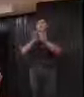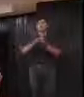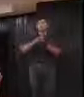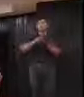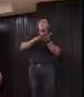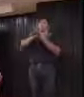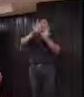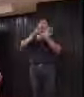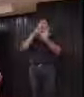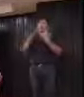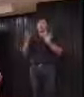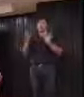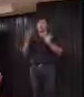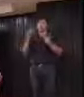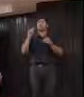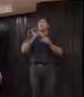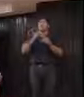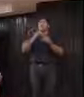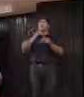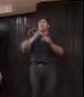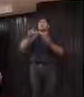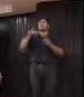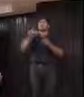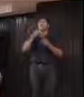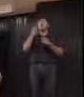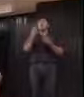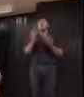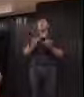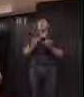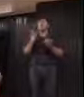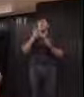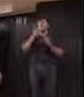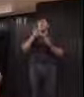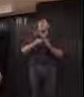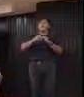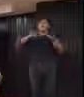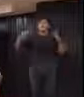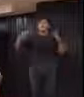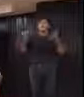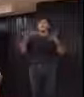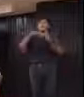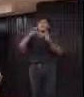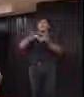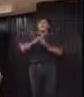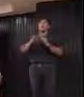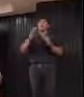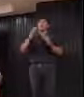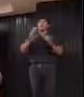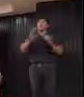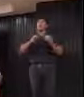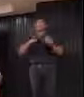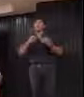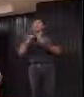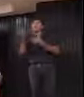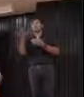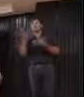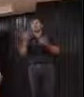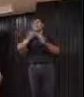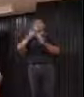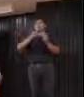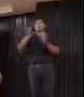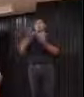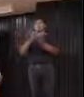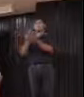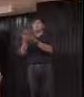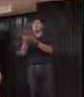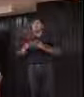people and so on, I say this will of the people is a very, very nebulous kind of a concept. He mentioned about the debates in the Constituent Assembly. Of course, I remember I was reading, I think